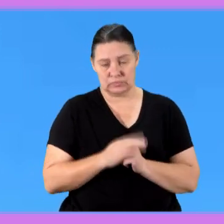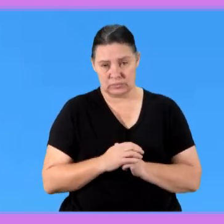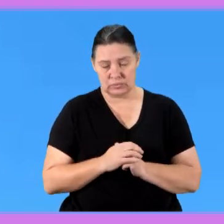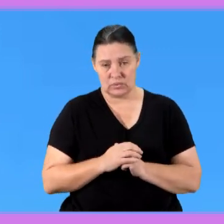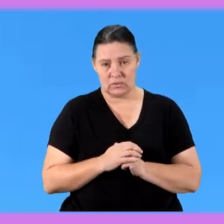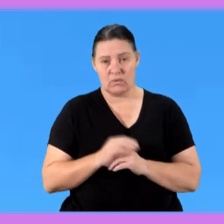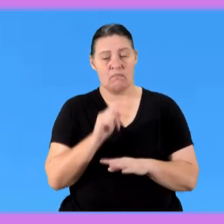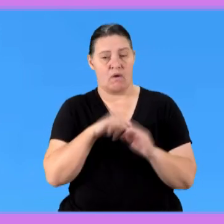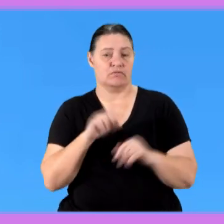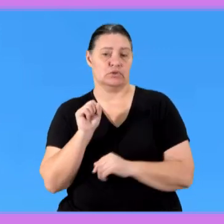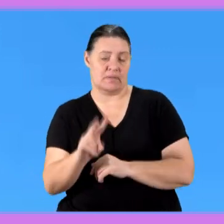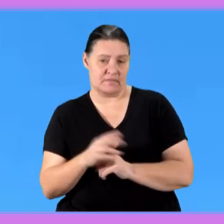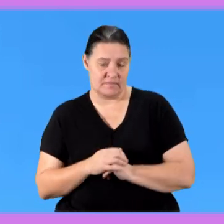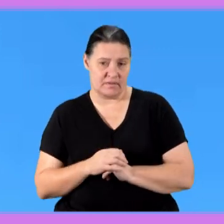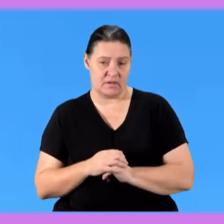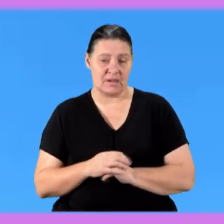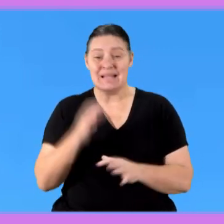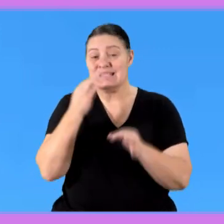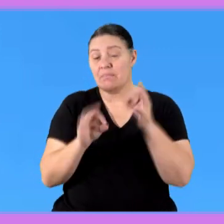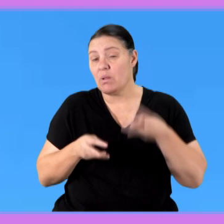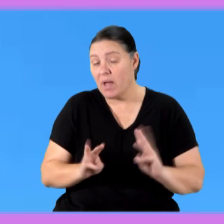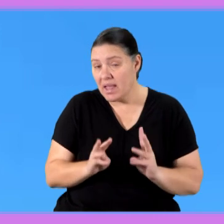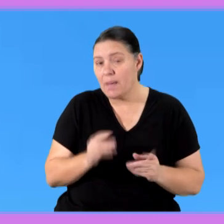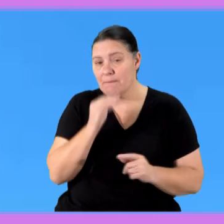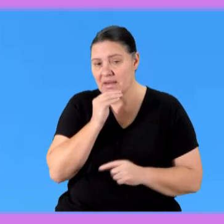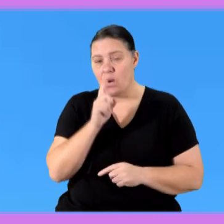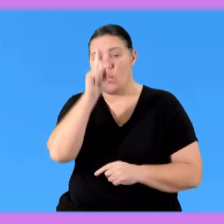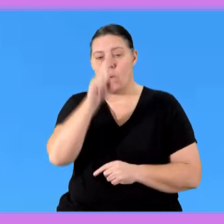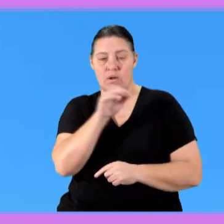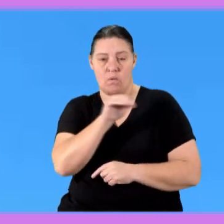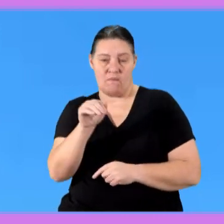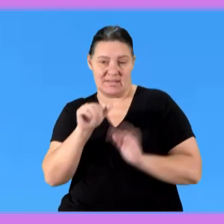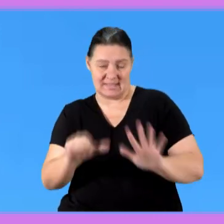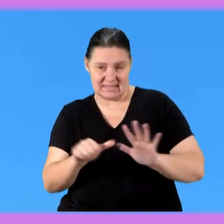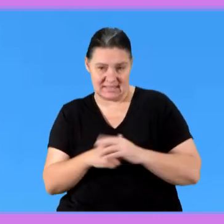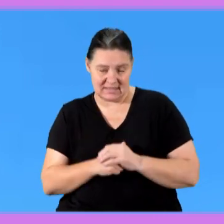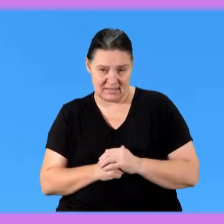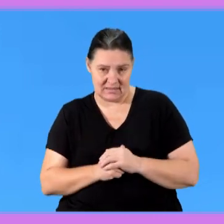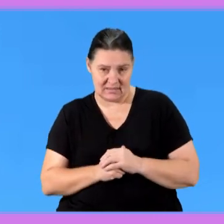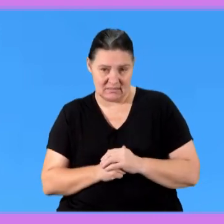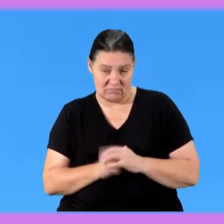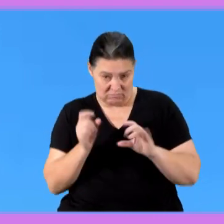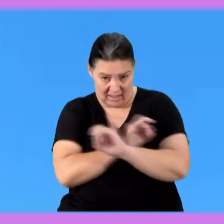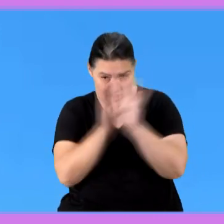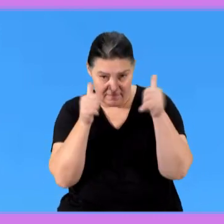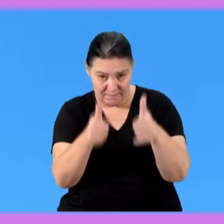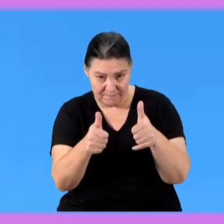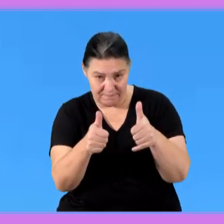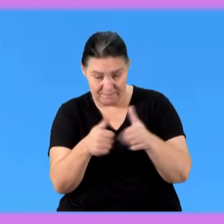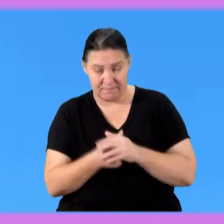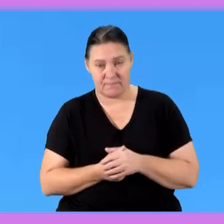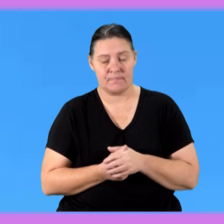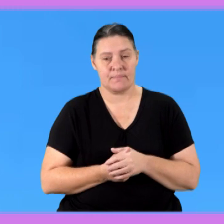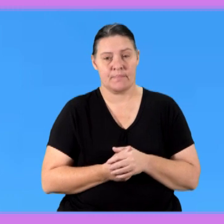2 over 12. And in simplest form, that will give us 1 over 6. Guys, I hope that's clear.